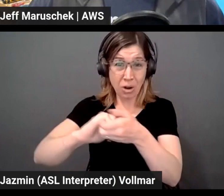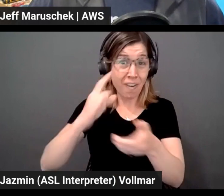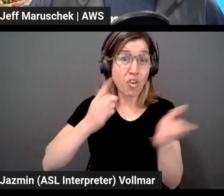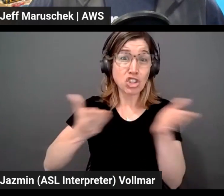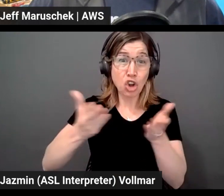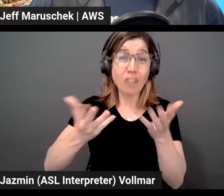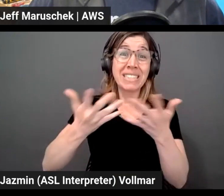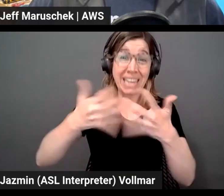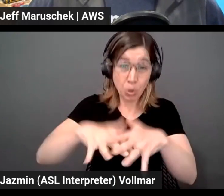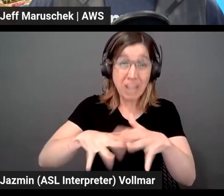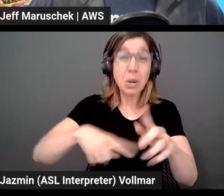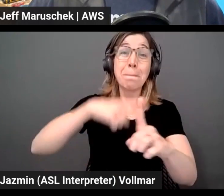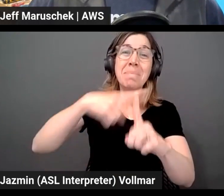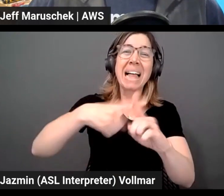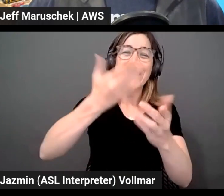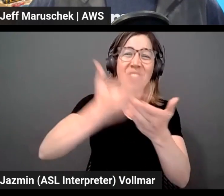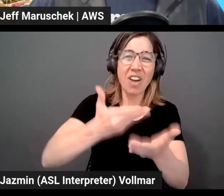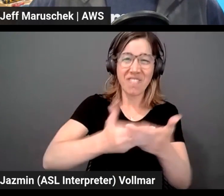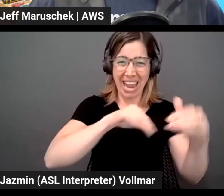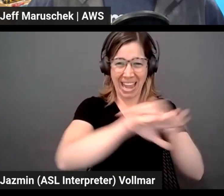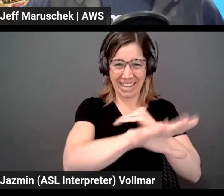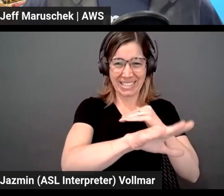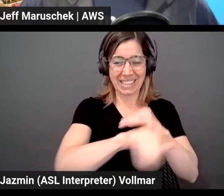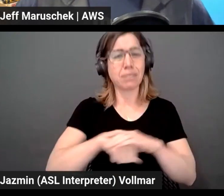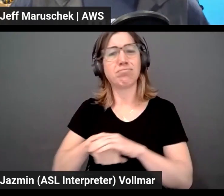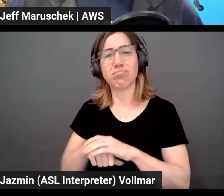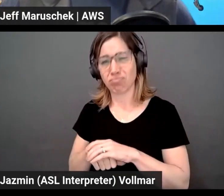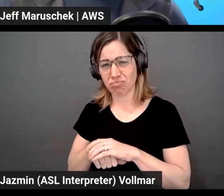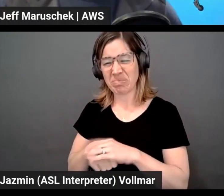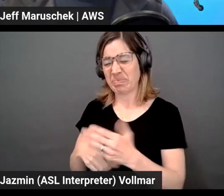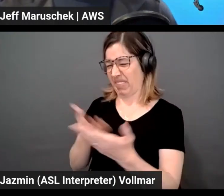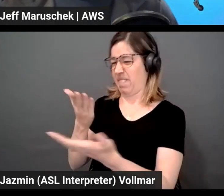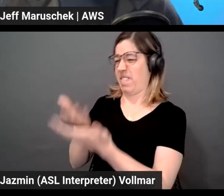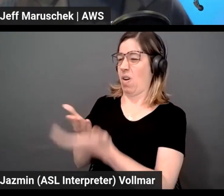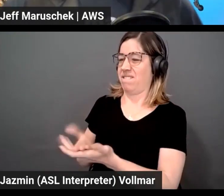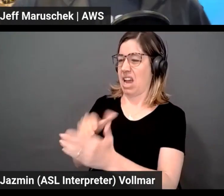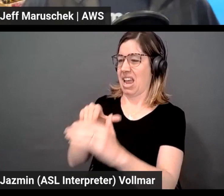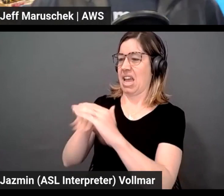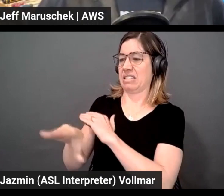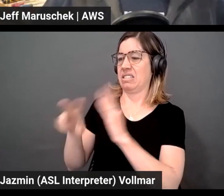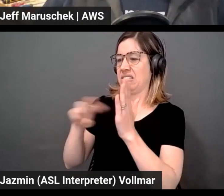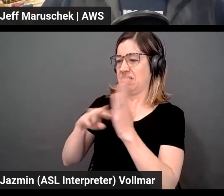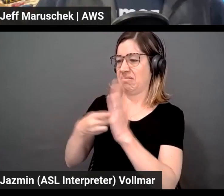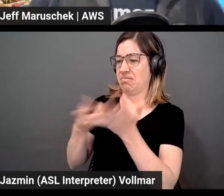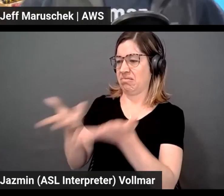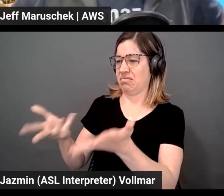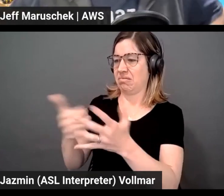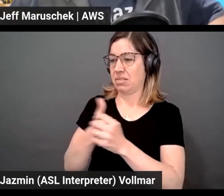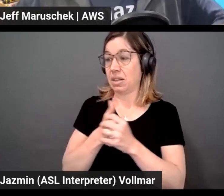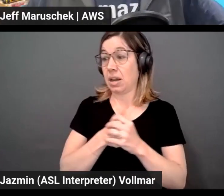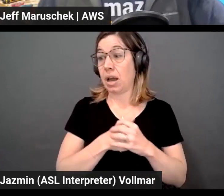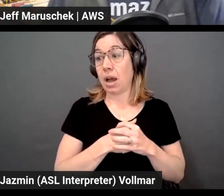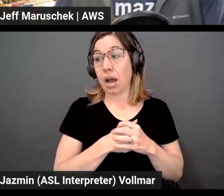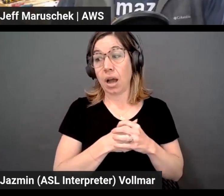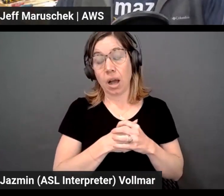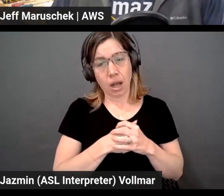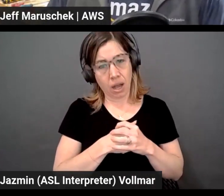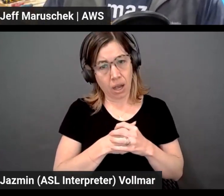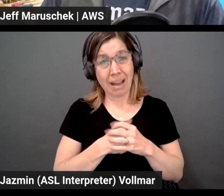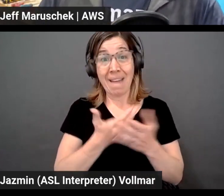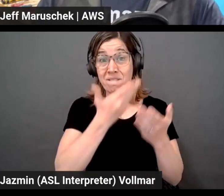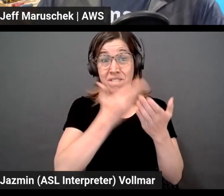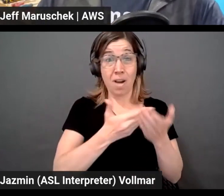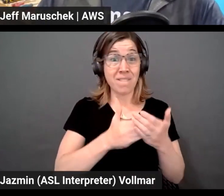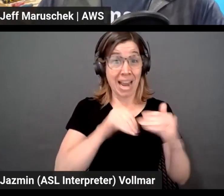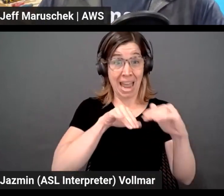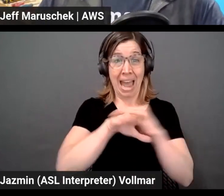access. Now, what is verified access? Yeah, so verified access is actually something